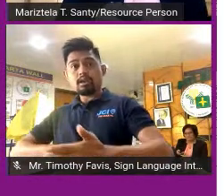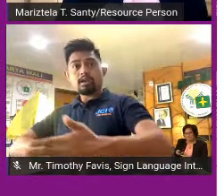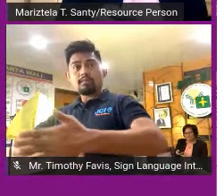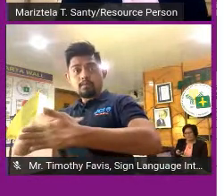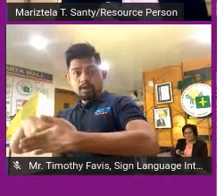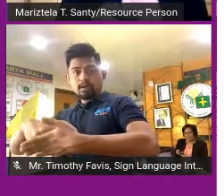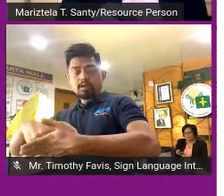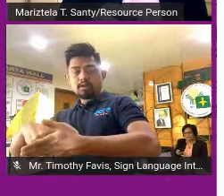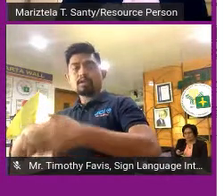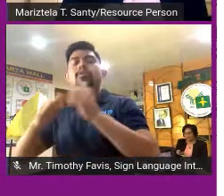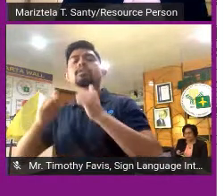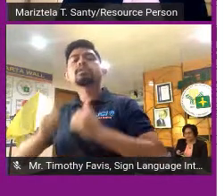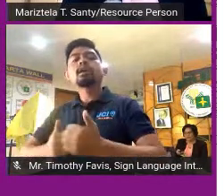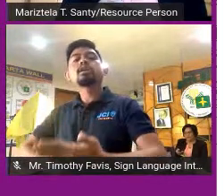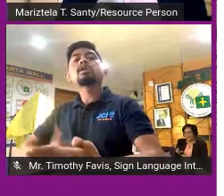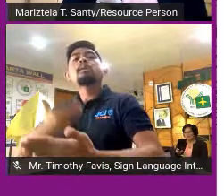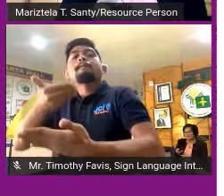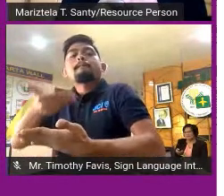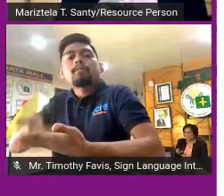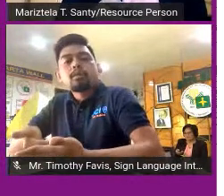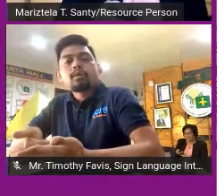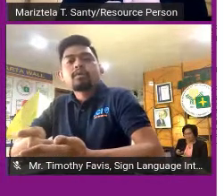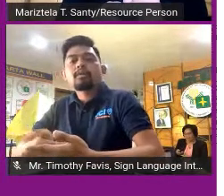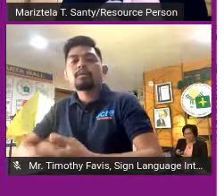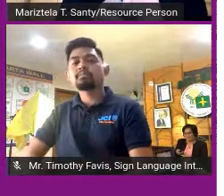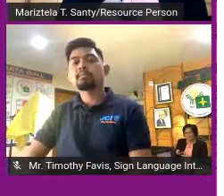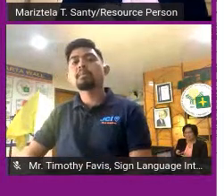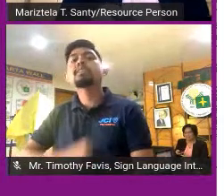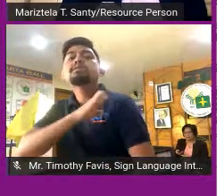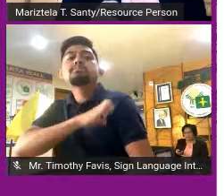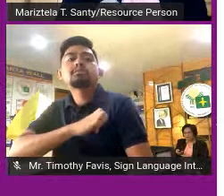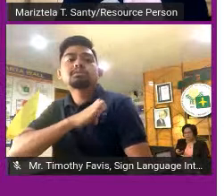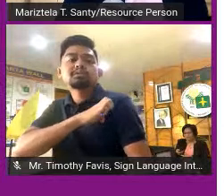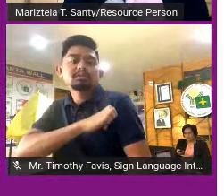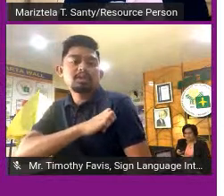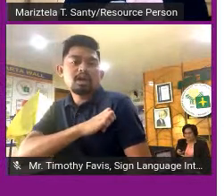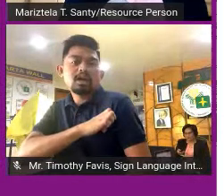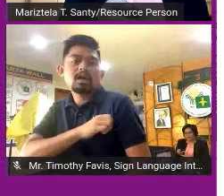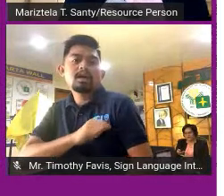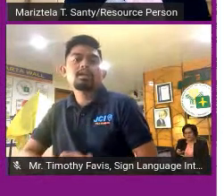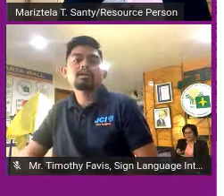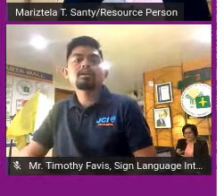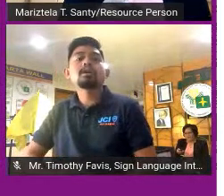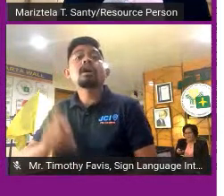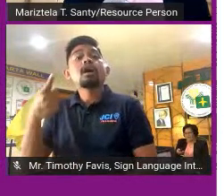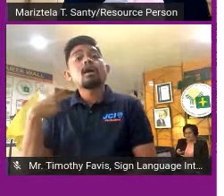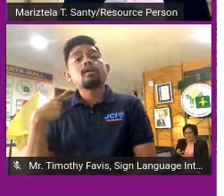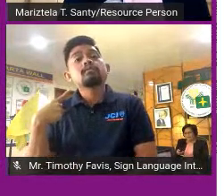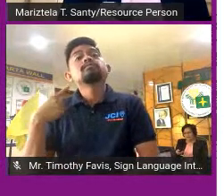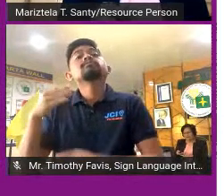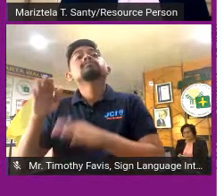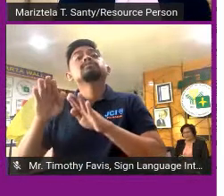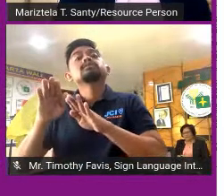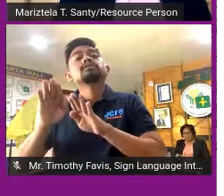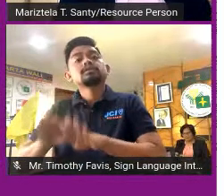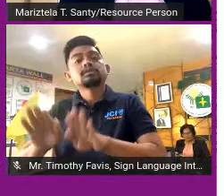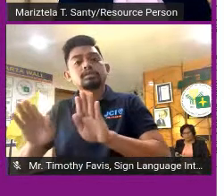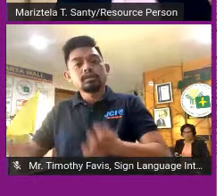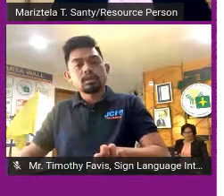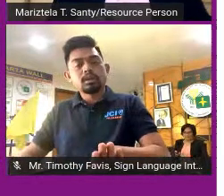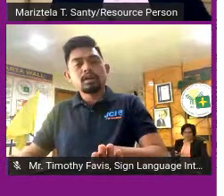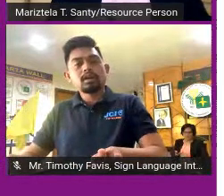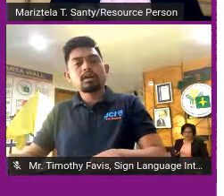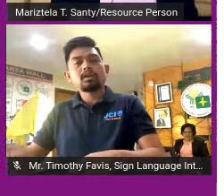birth, it is emotional, delicate, rear of children, take care of children, and